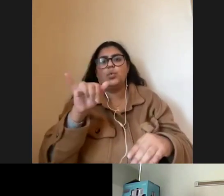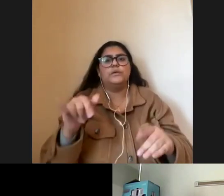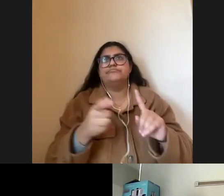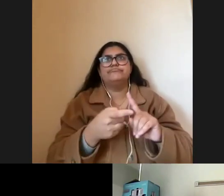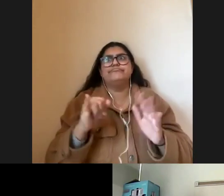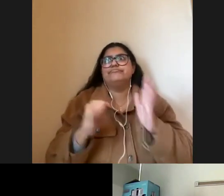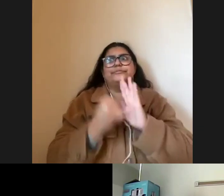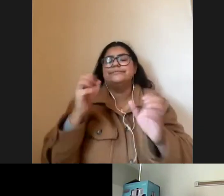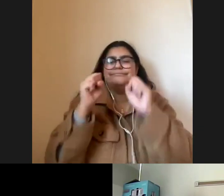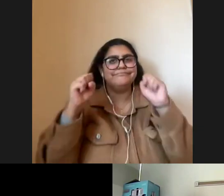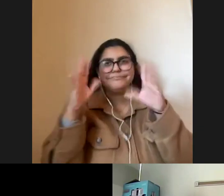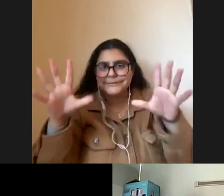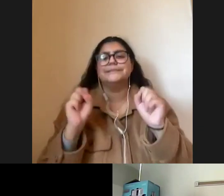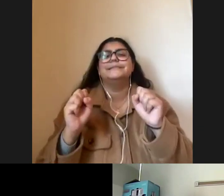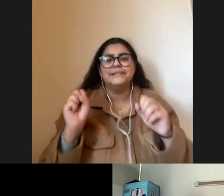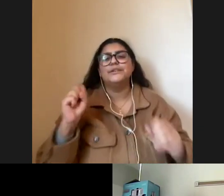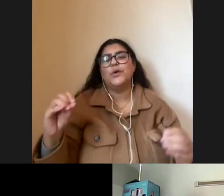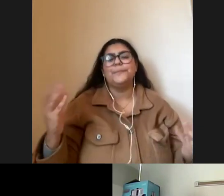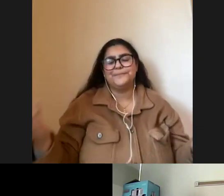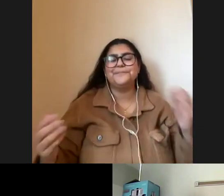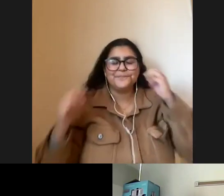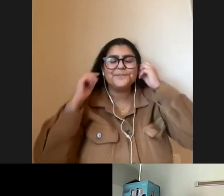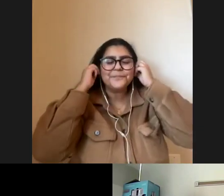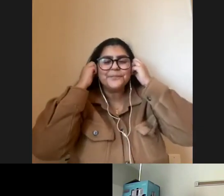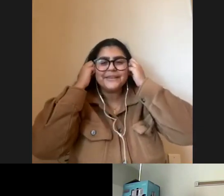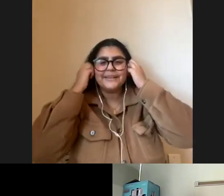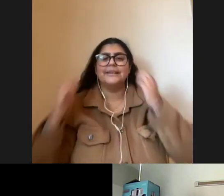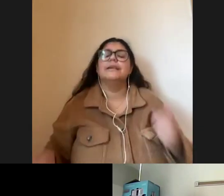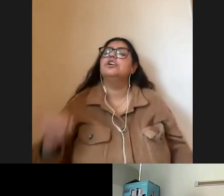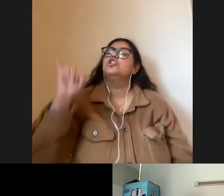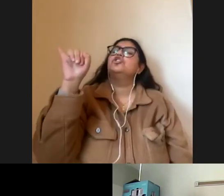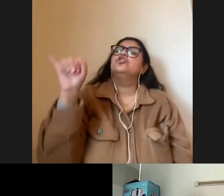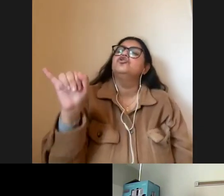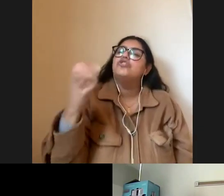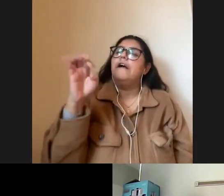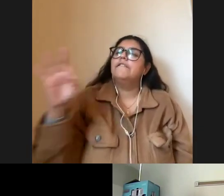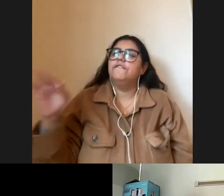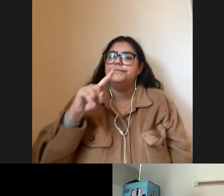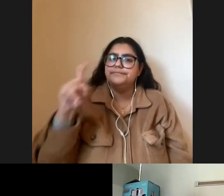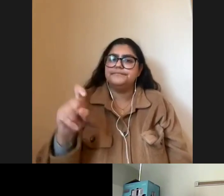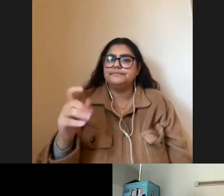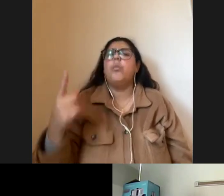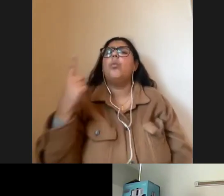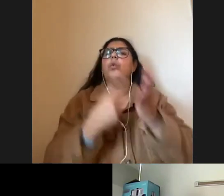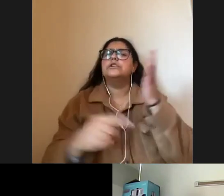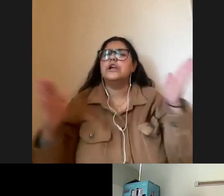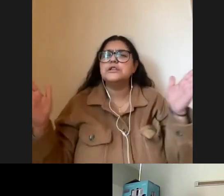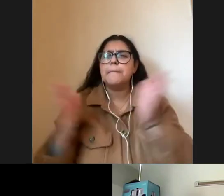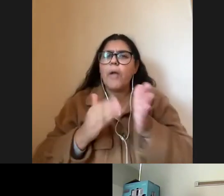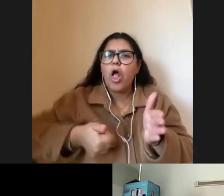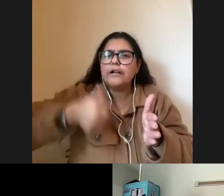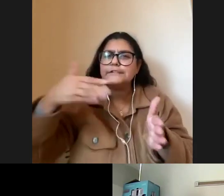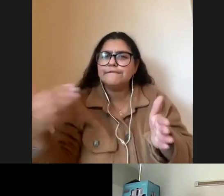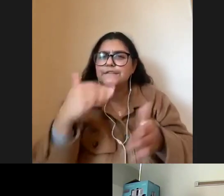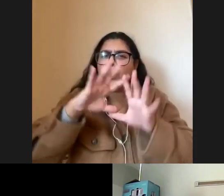So here we are. All right, we got Jeff. A question from Jeff. What is the smallest fish in the world? From